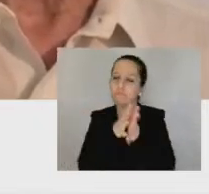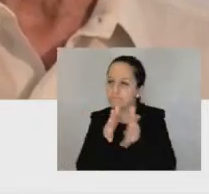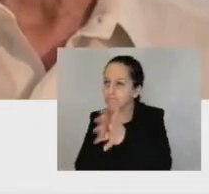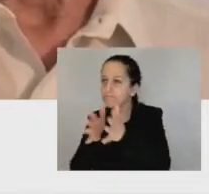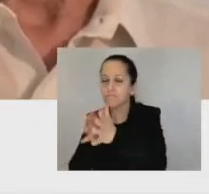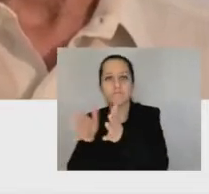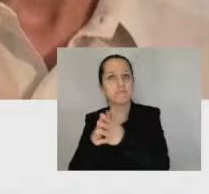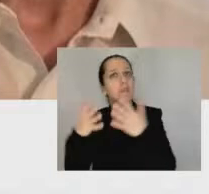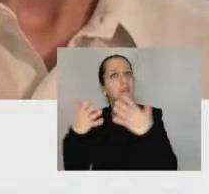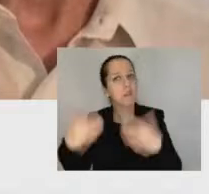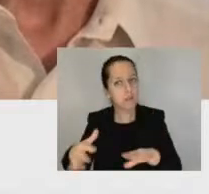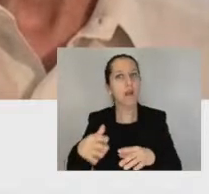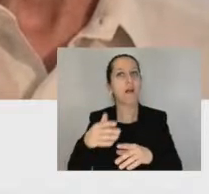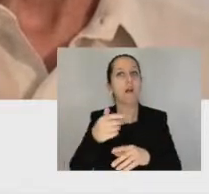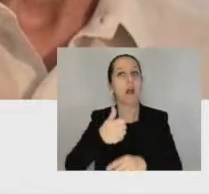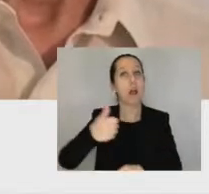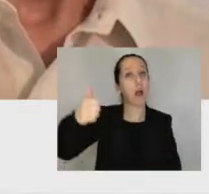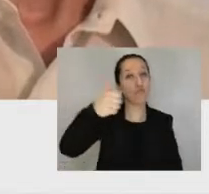authorities.